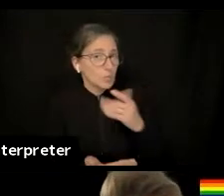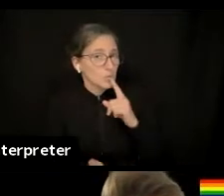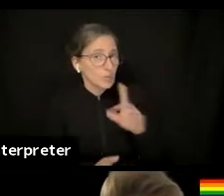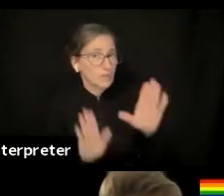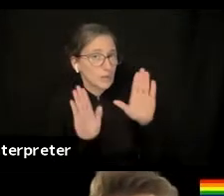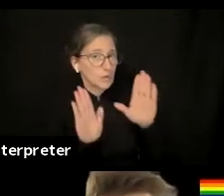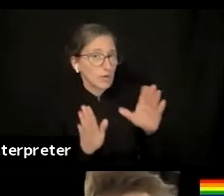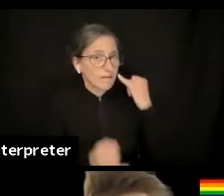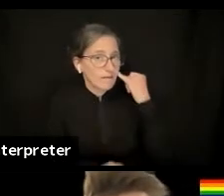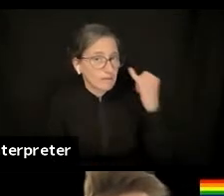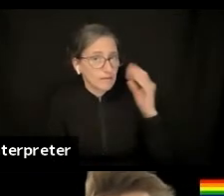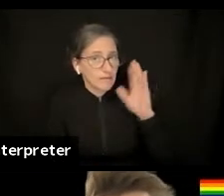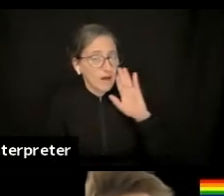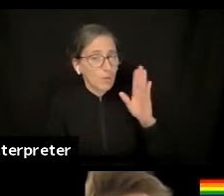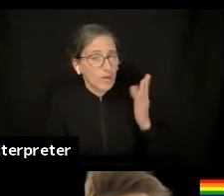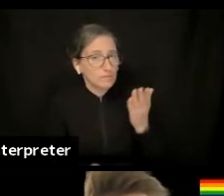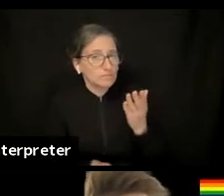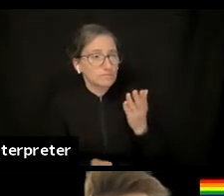to the council.